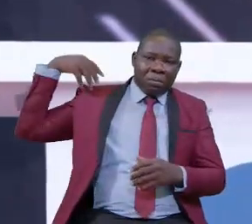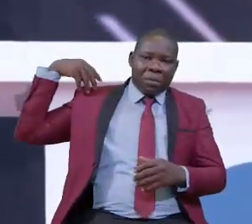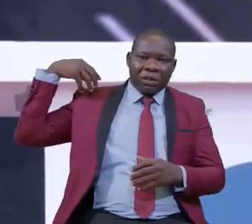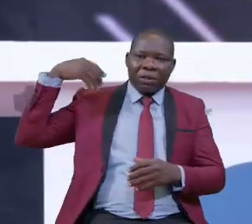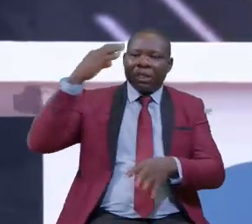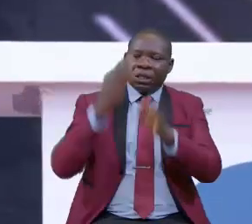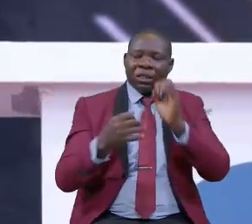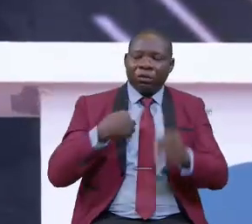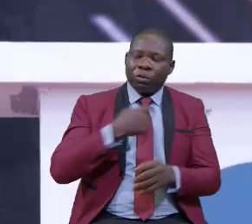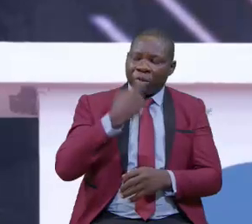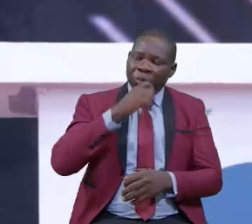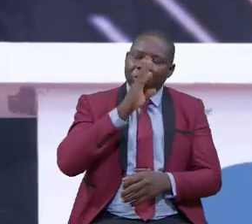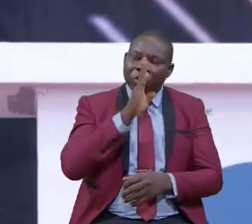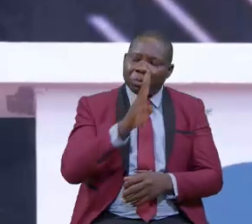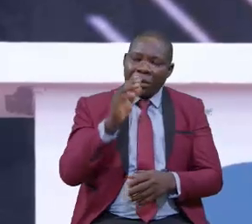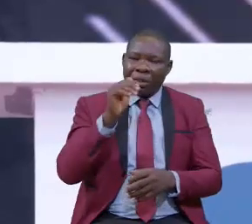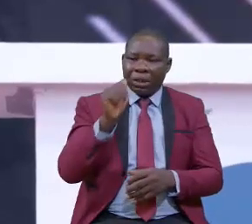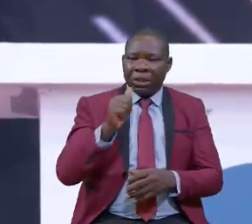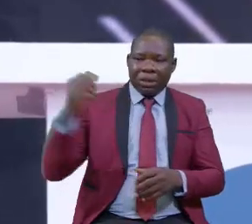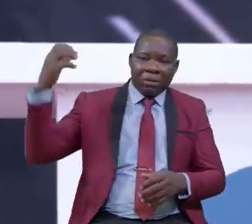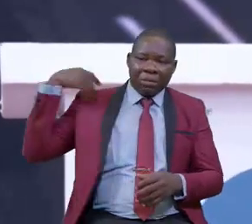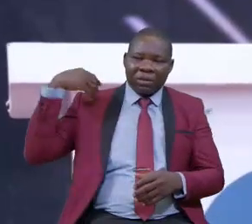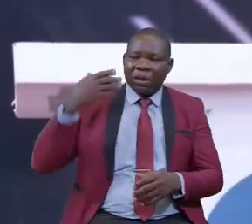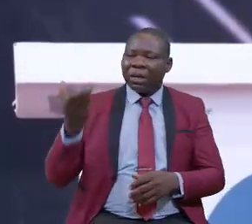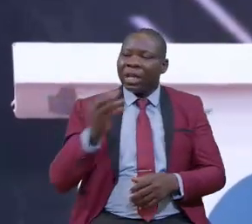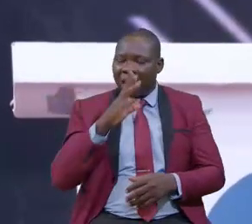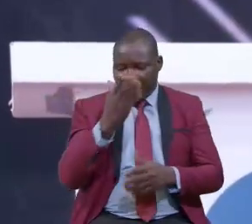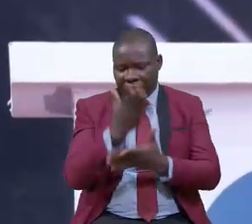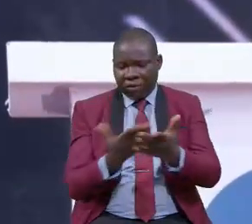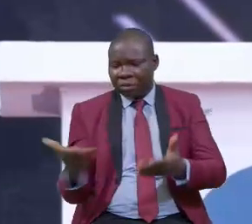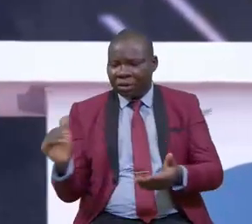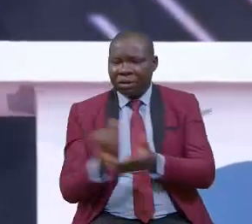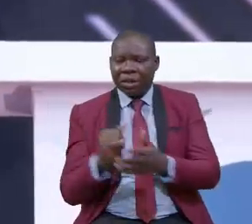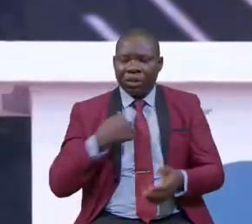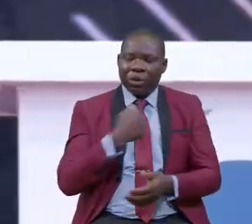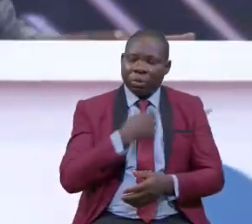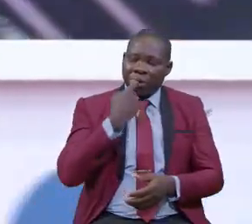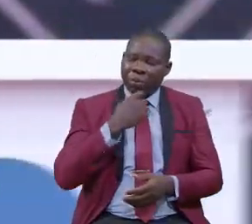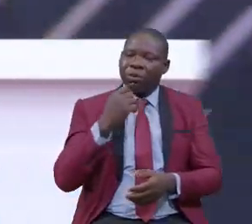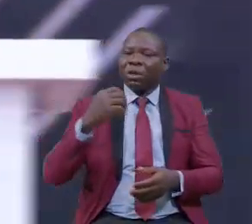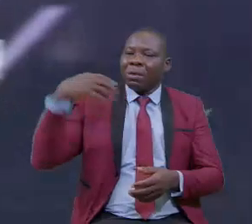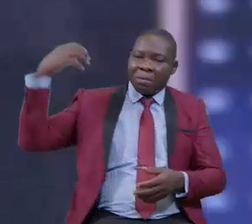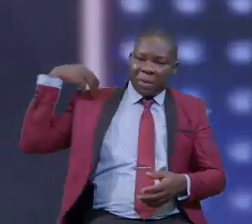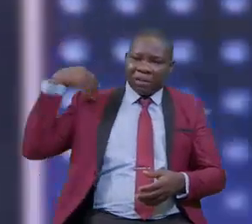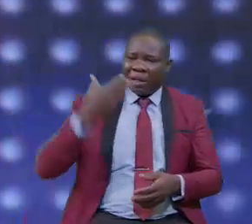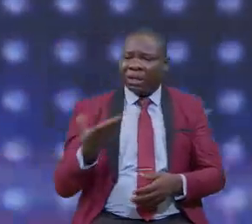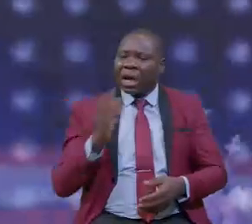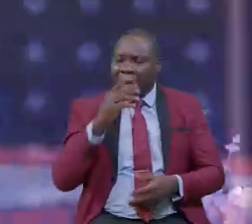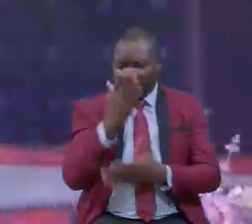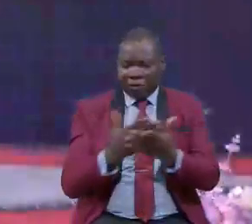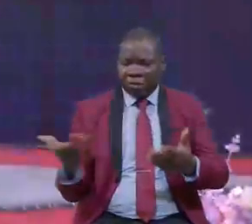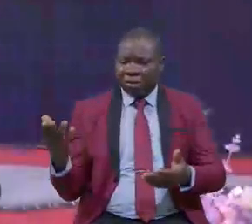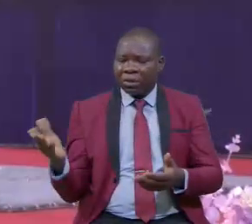things I need to master. There are some things I need to overcome. There are some things I need to